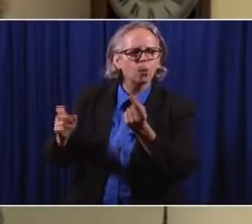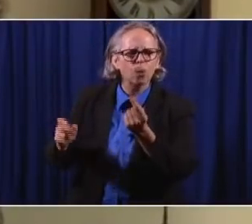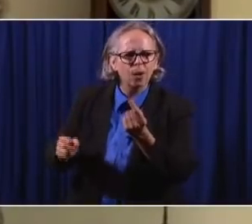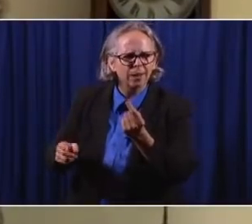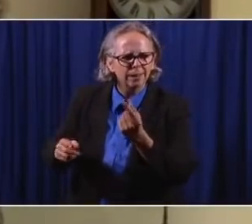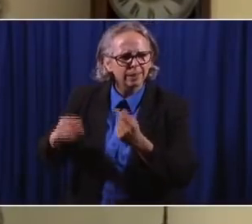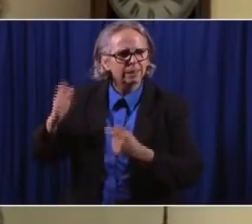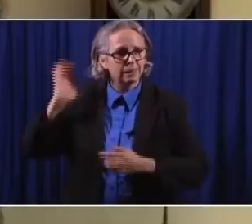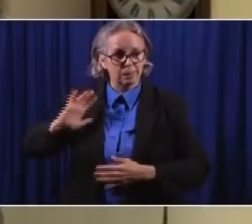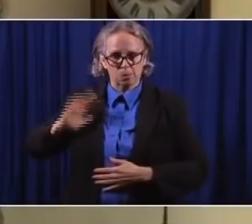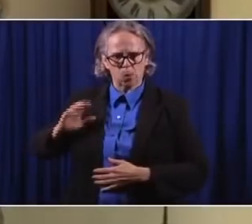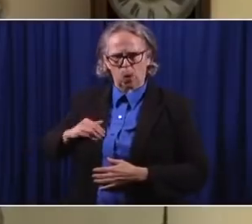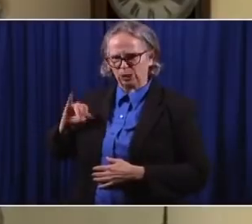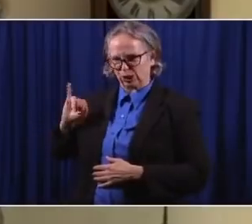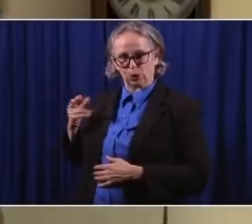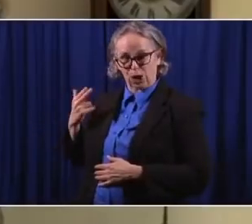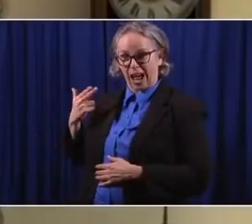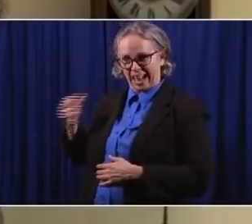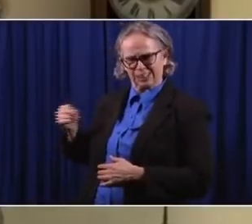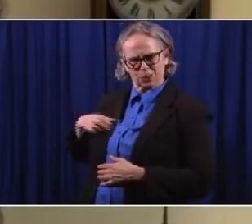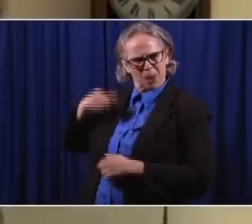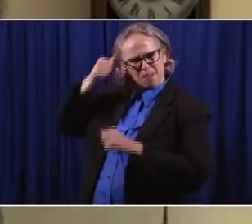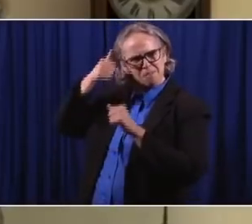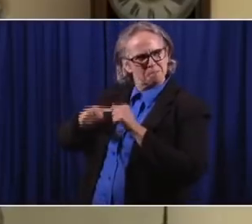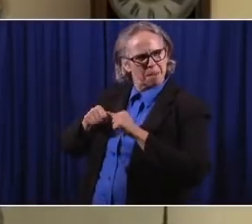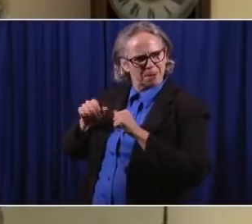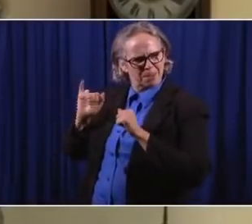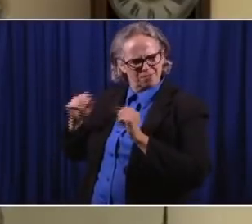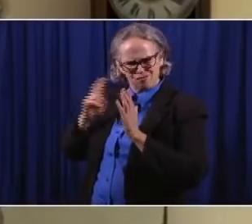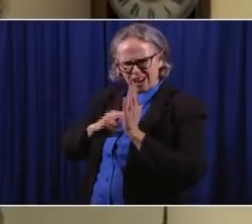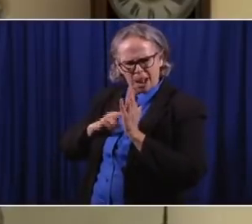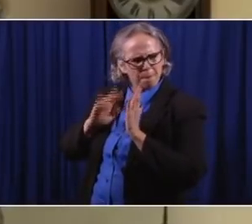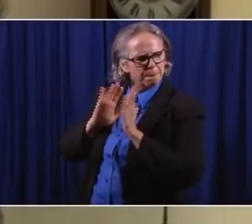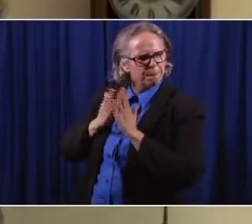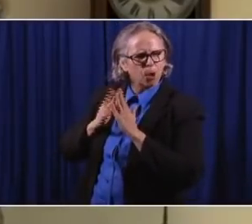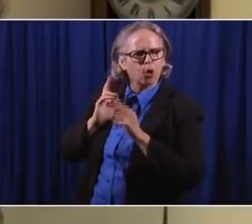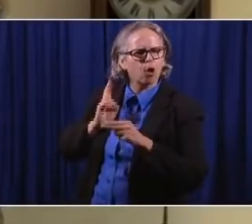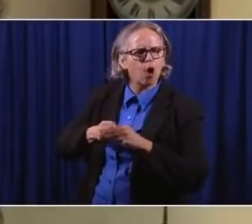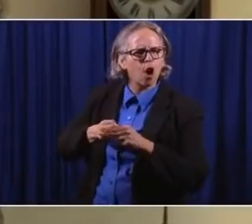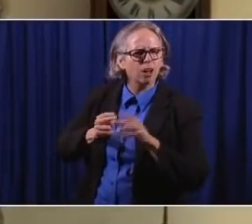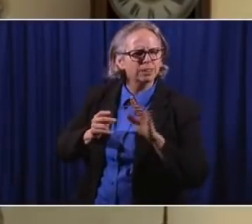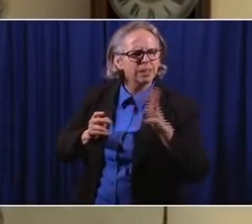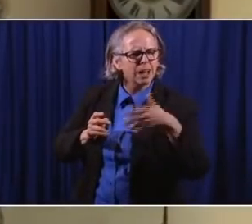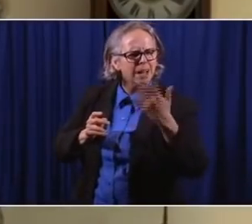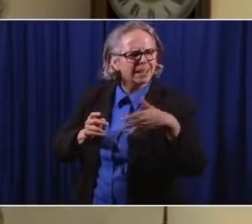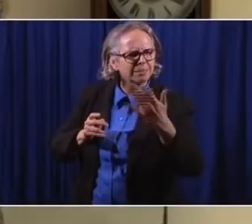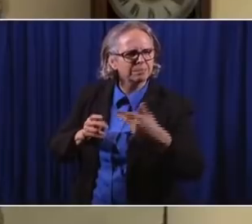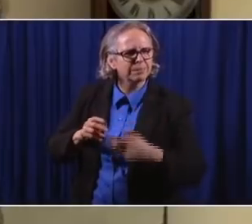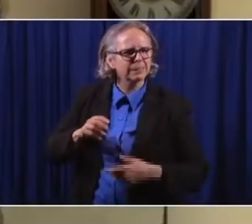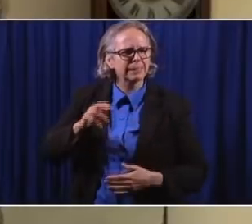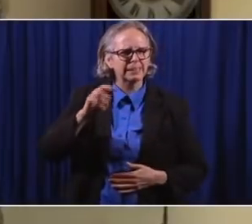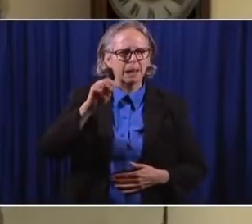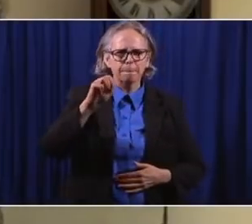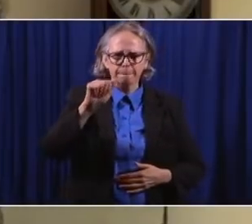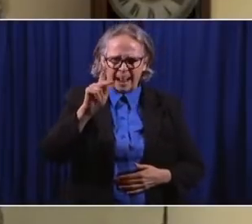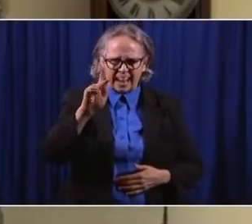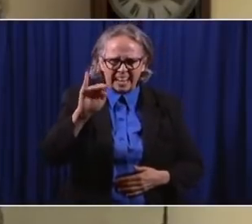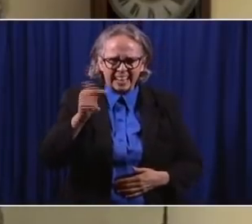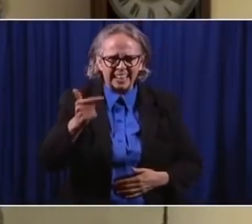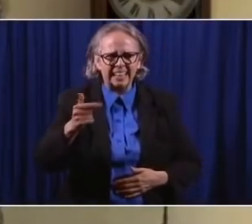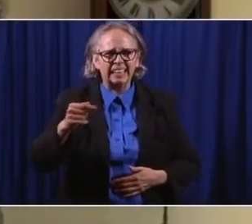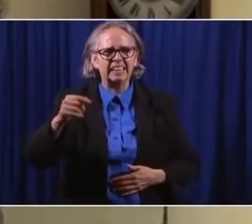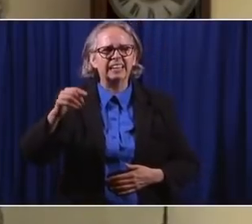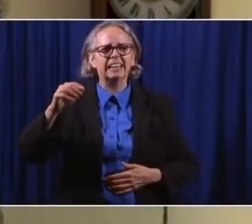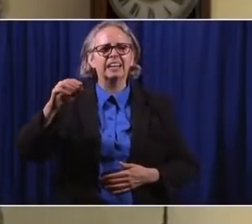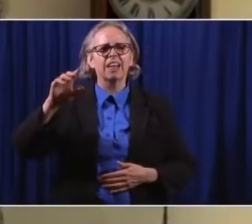high, I read a book called The Making of the President, 1960. And my